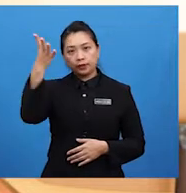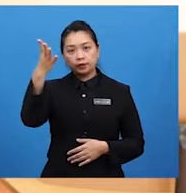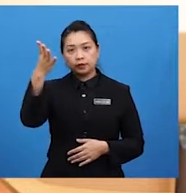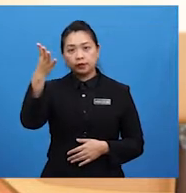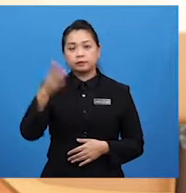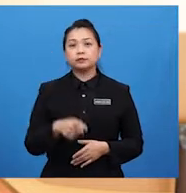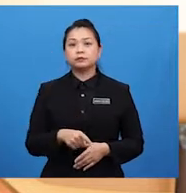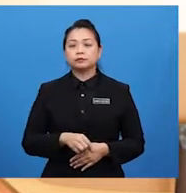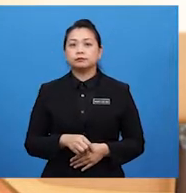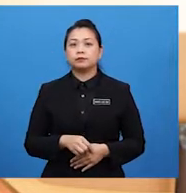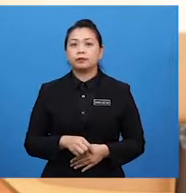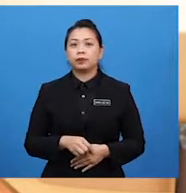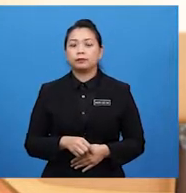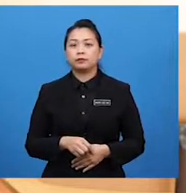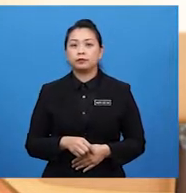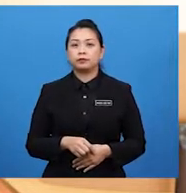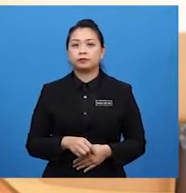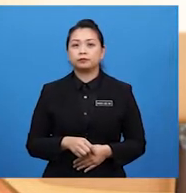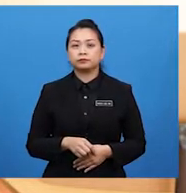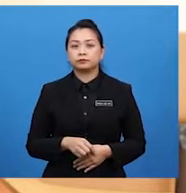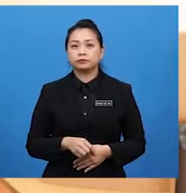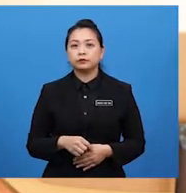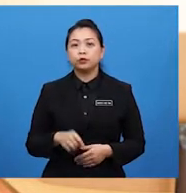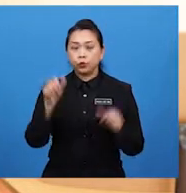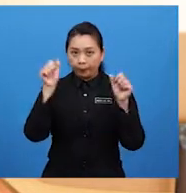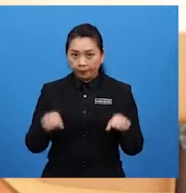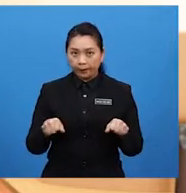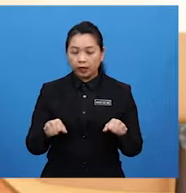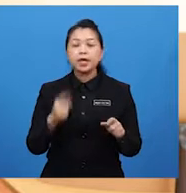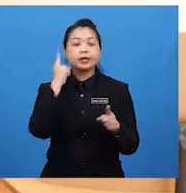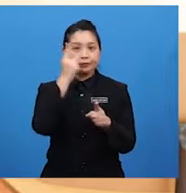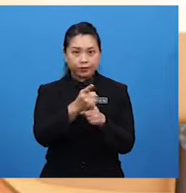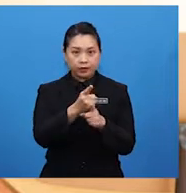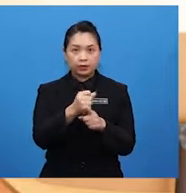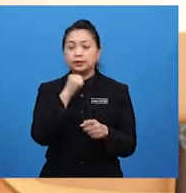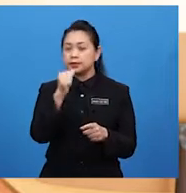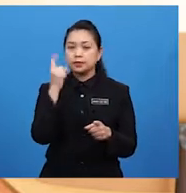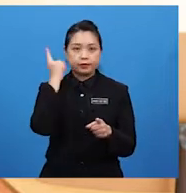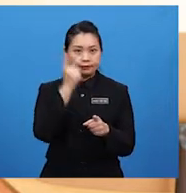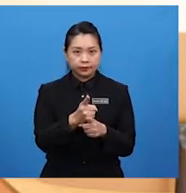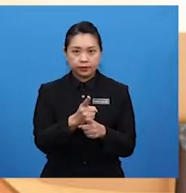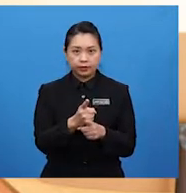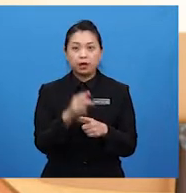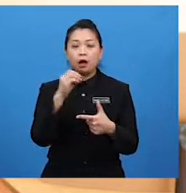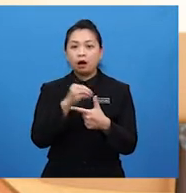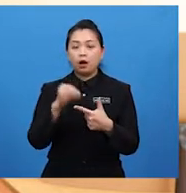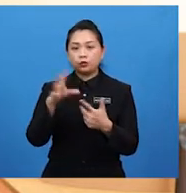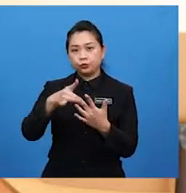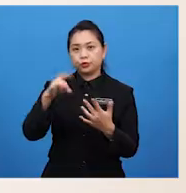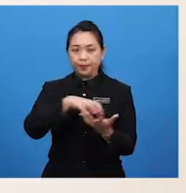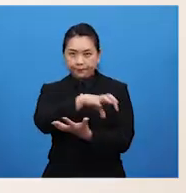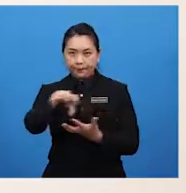regarding any issue. You may agree, disagree, or choose a mixed